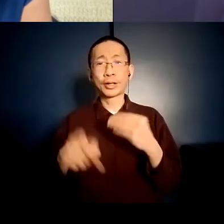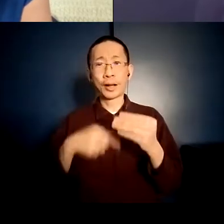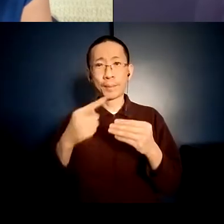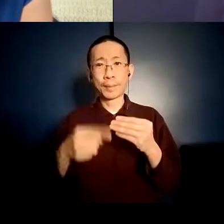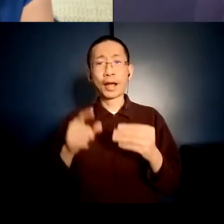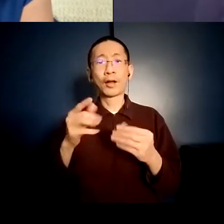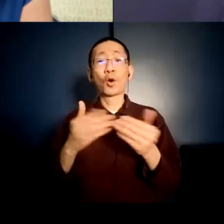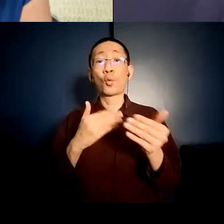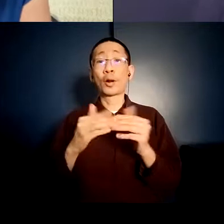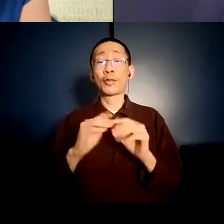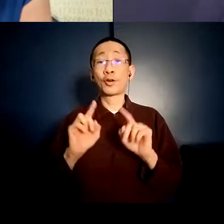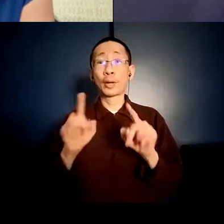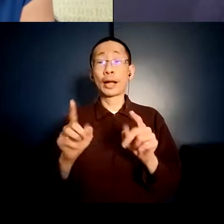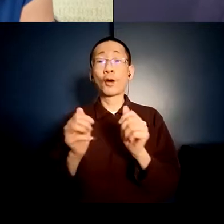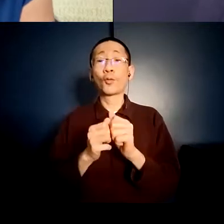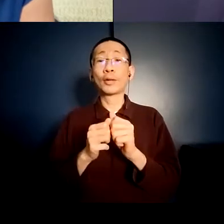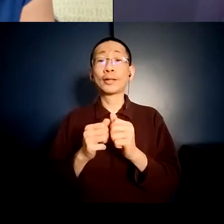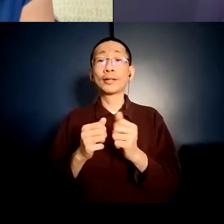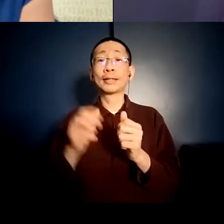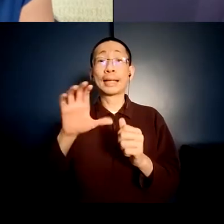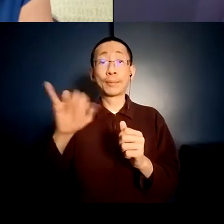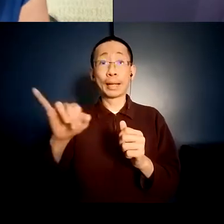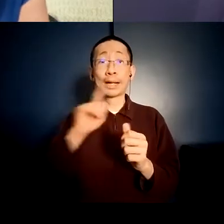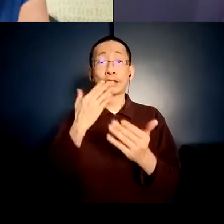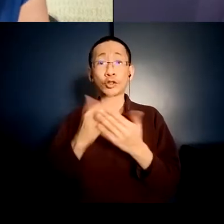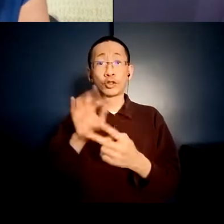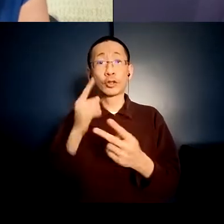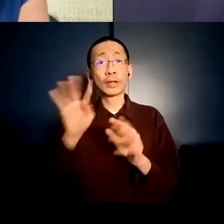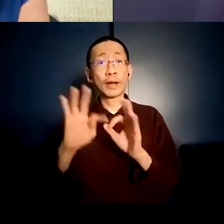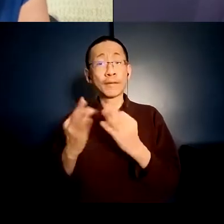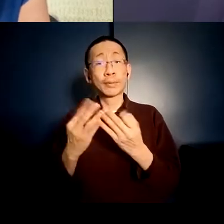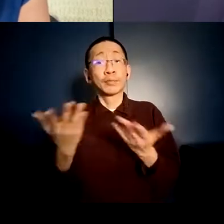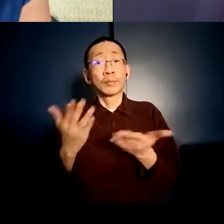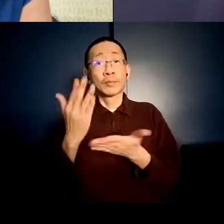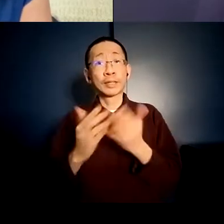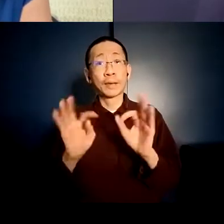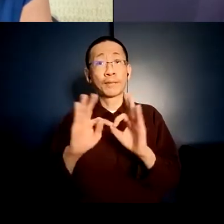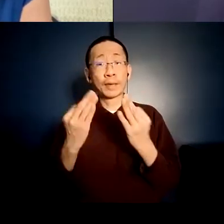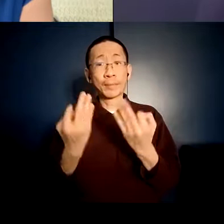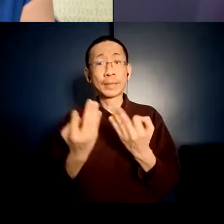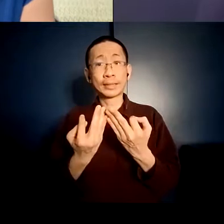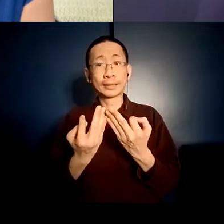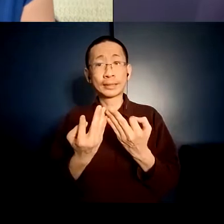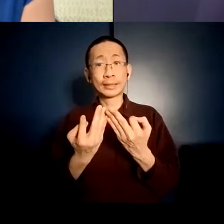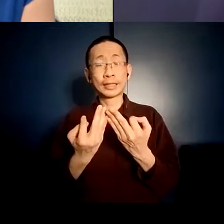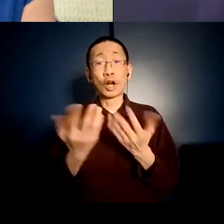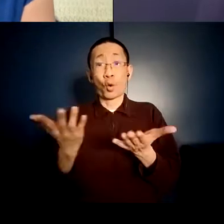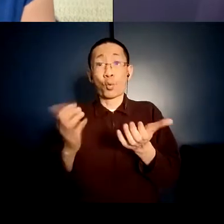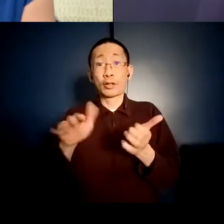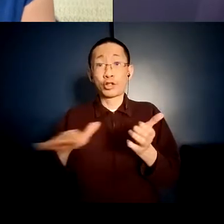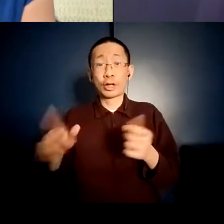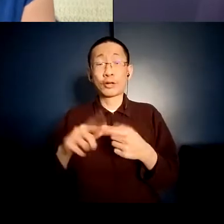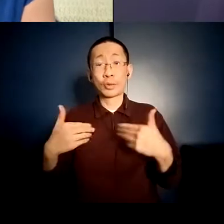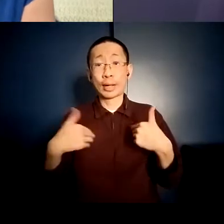whether going ahead with the implant is a good choice for their family. And, you know, some families want their child to have